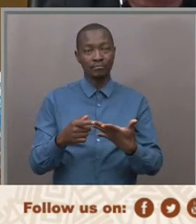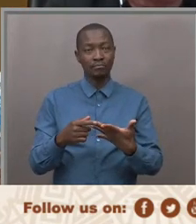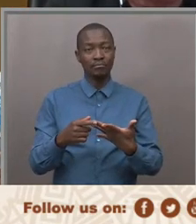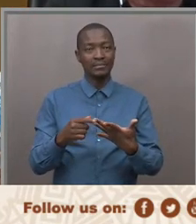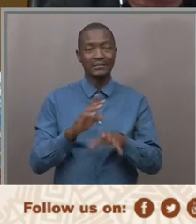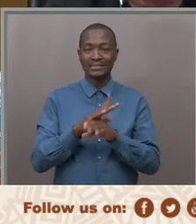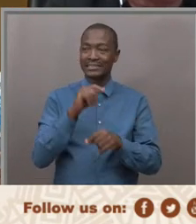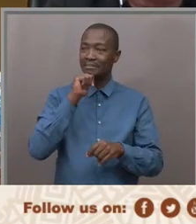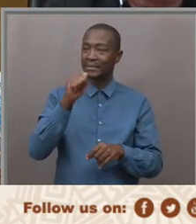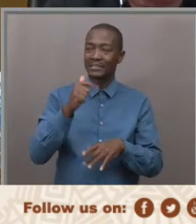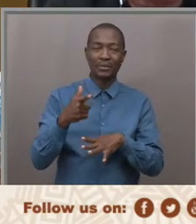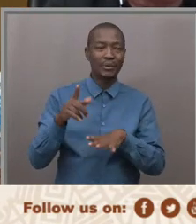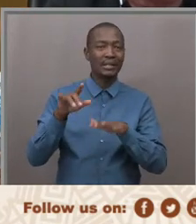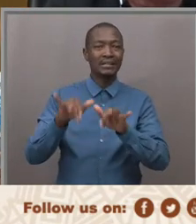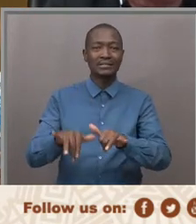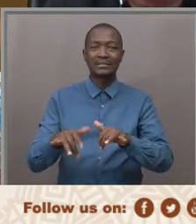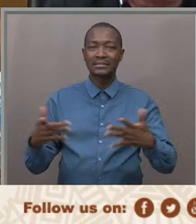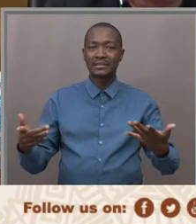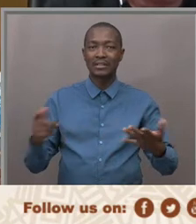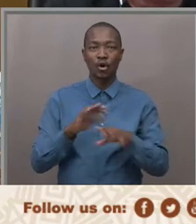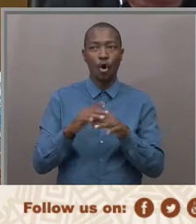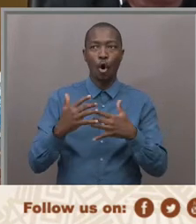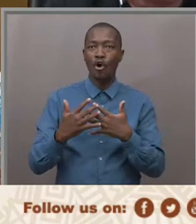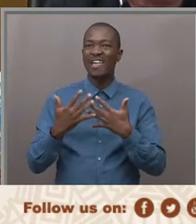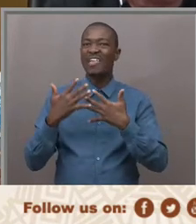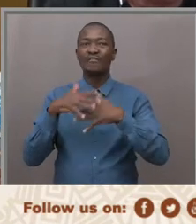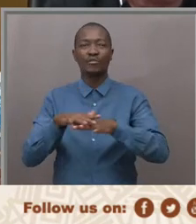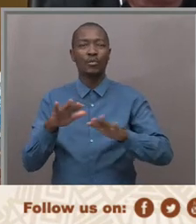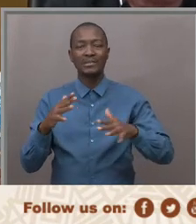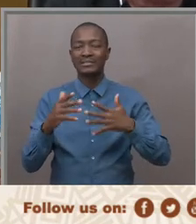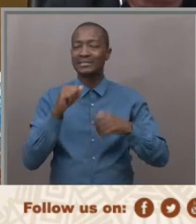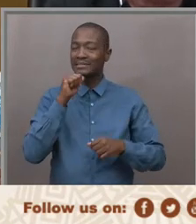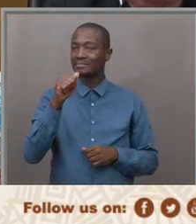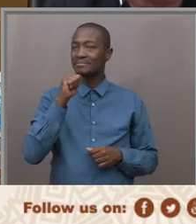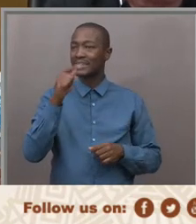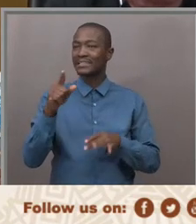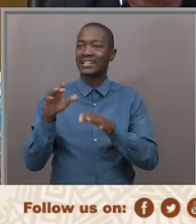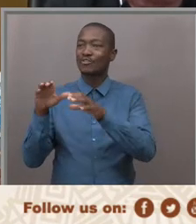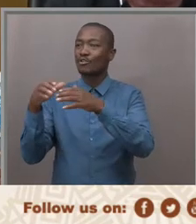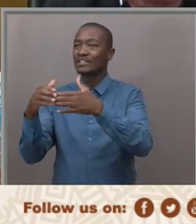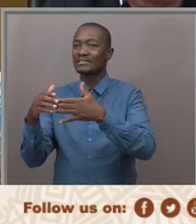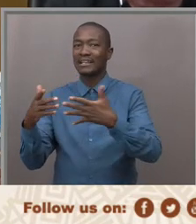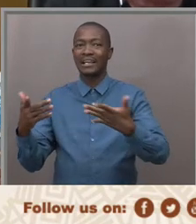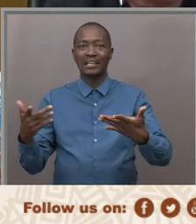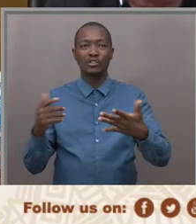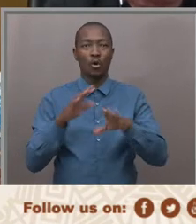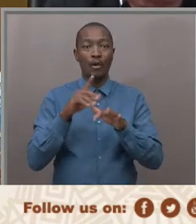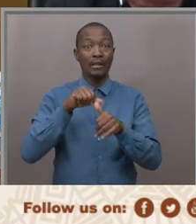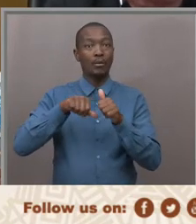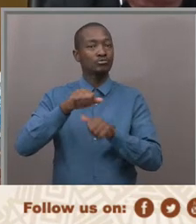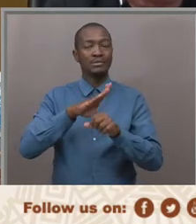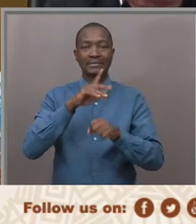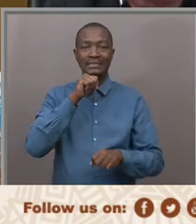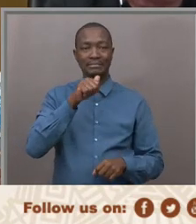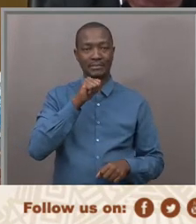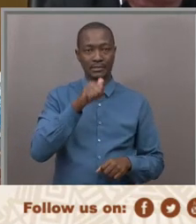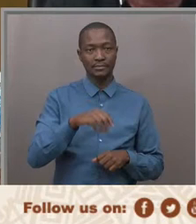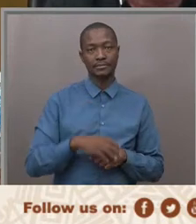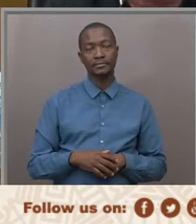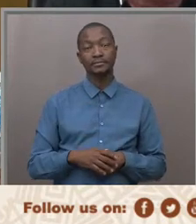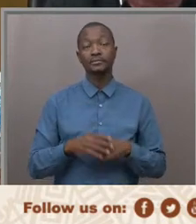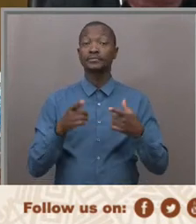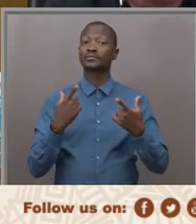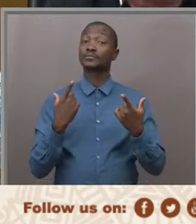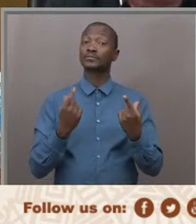their place or influence in any organization or in our society. We are doing all